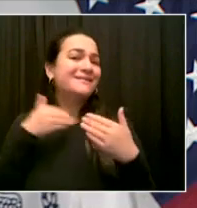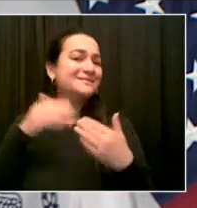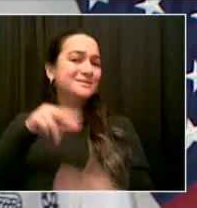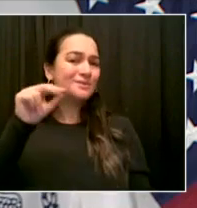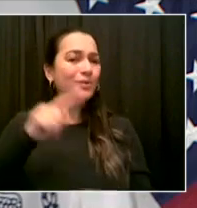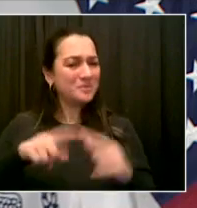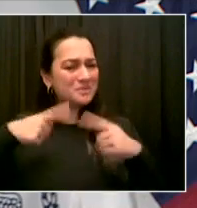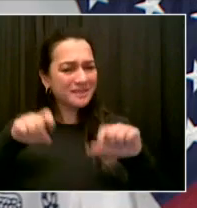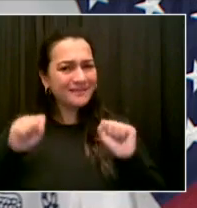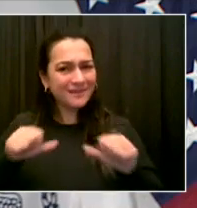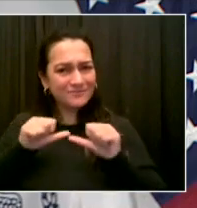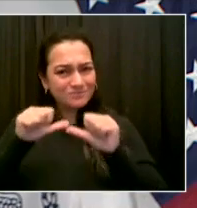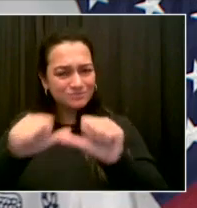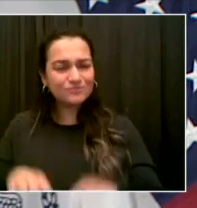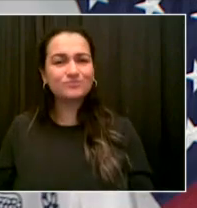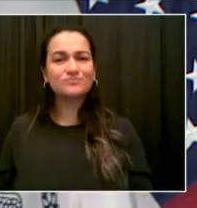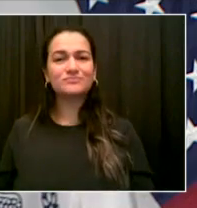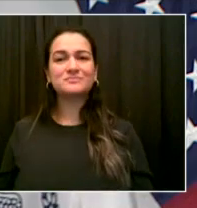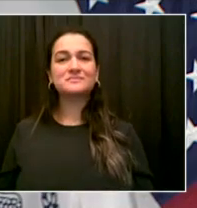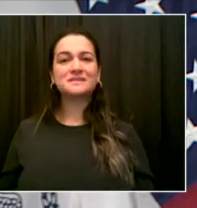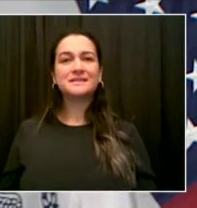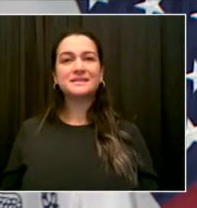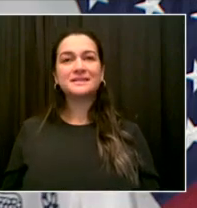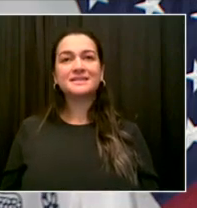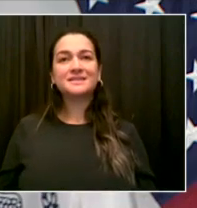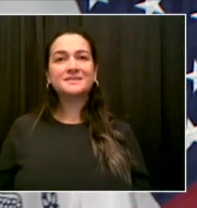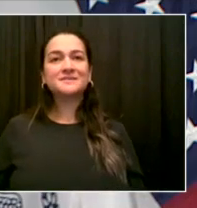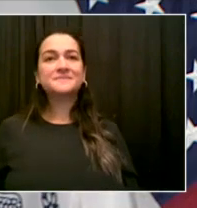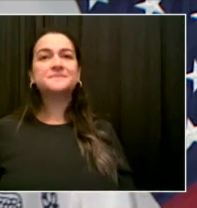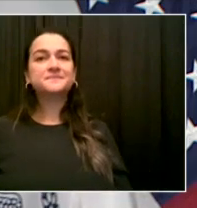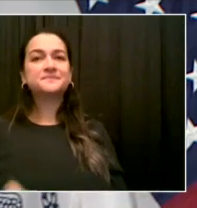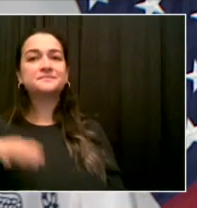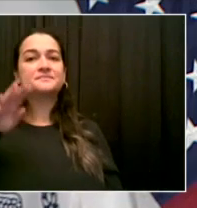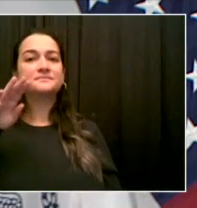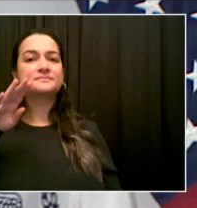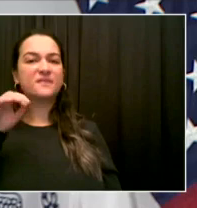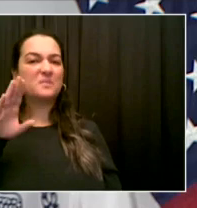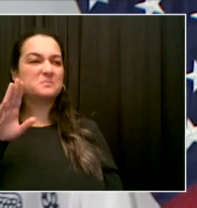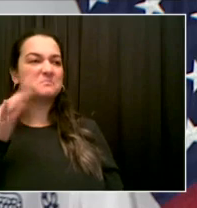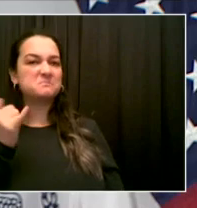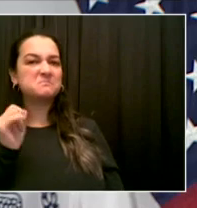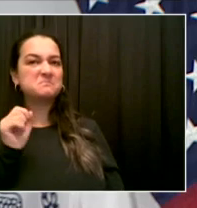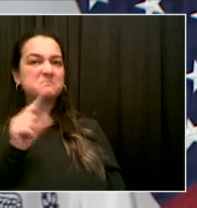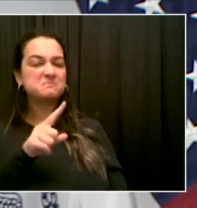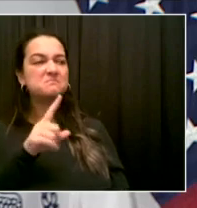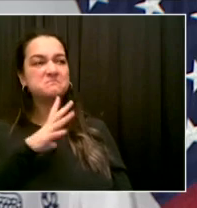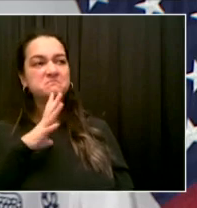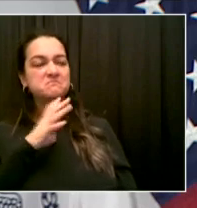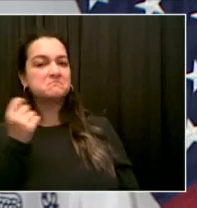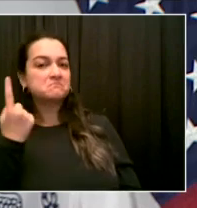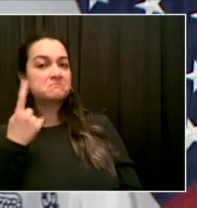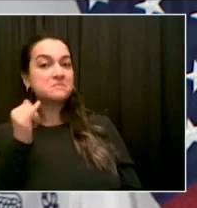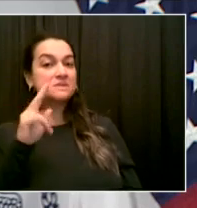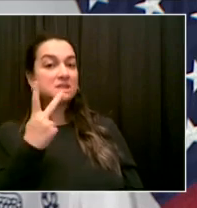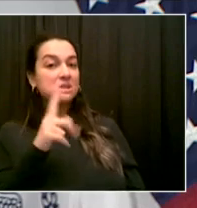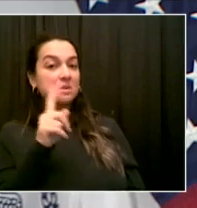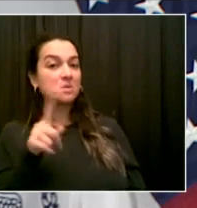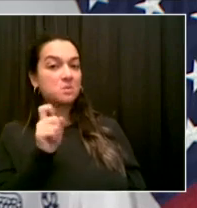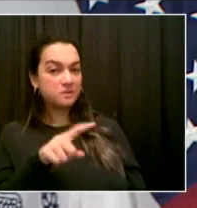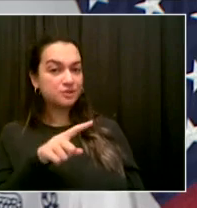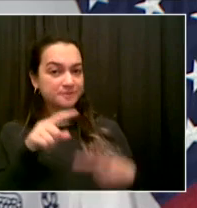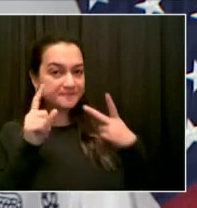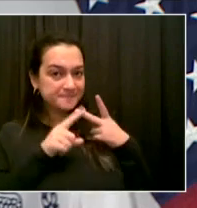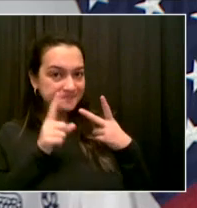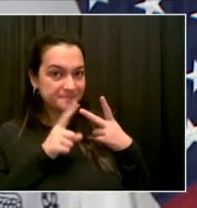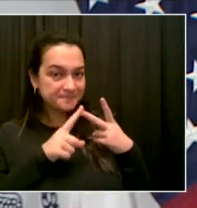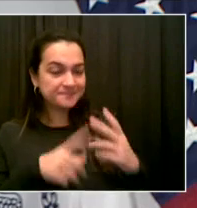of, I guess one of the things that a reality is that the city of New York has, I don't know how many, but I'd